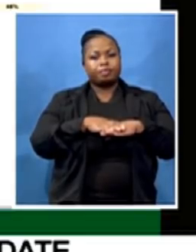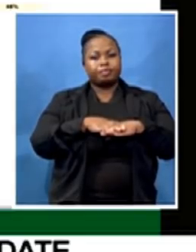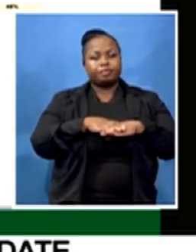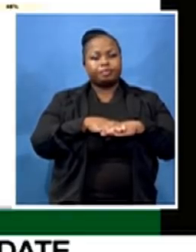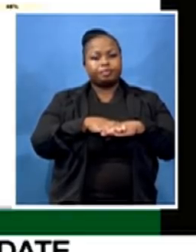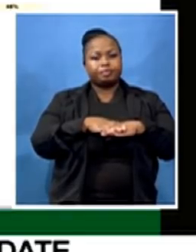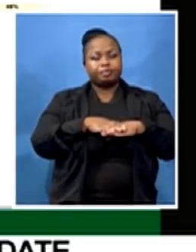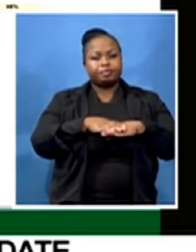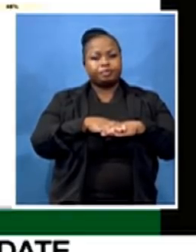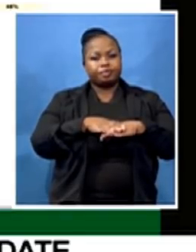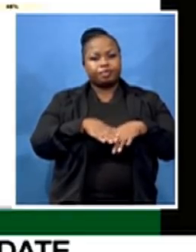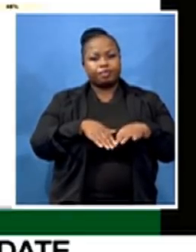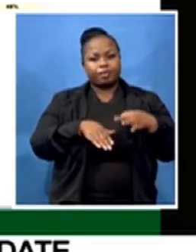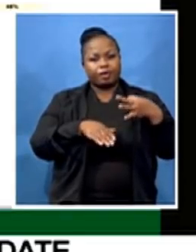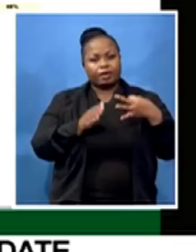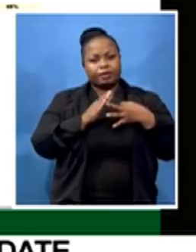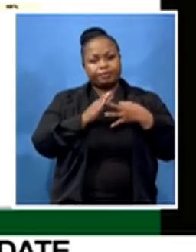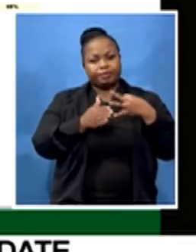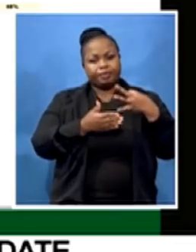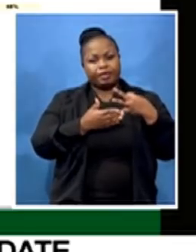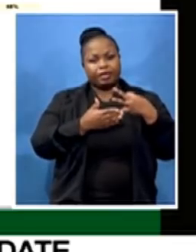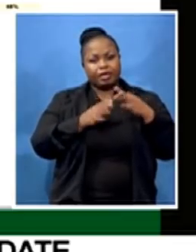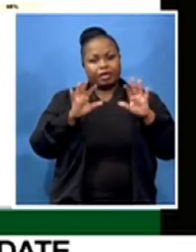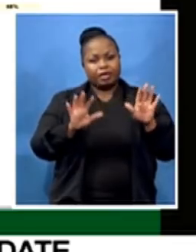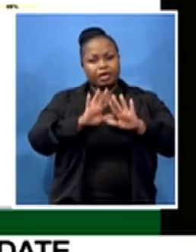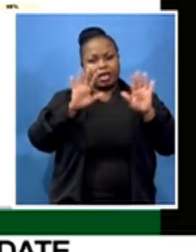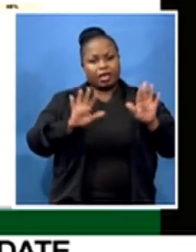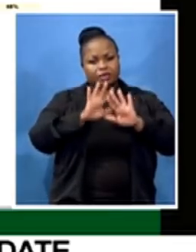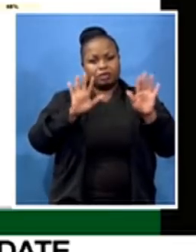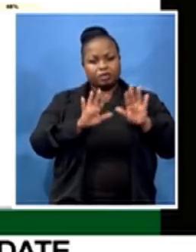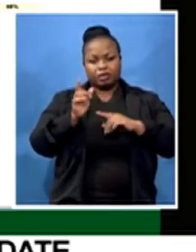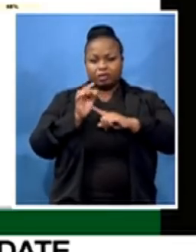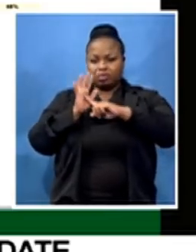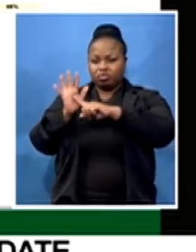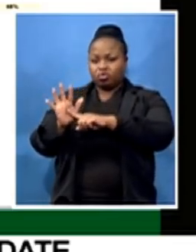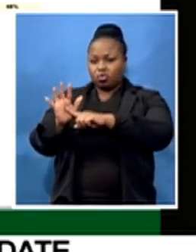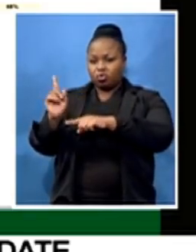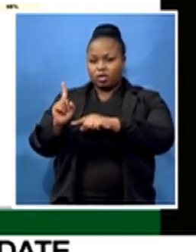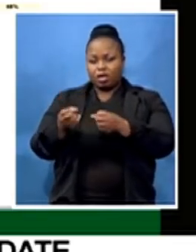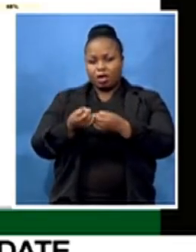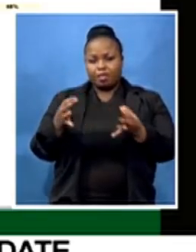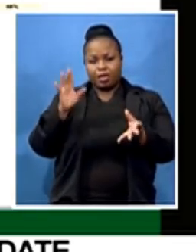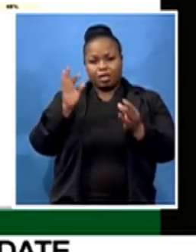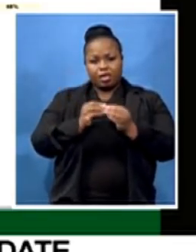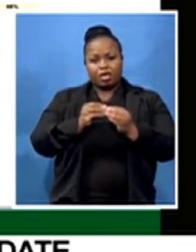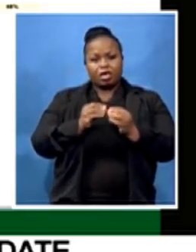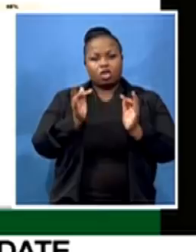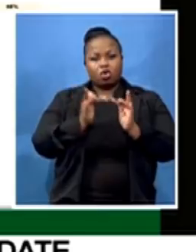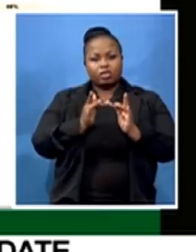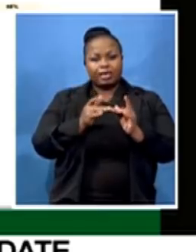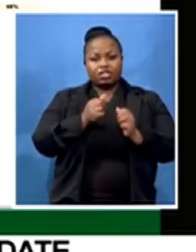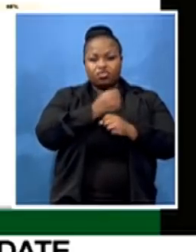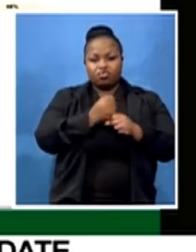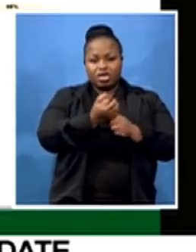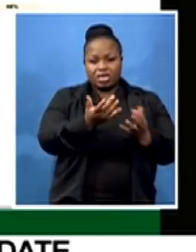three colors indicate the total number of contacts, the green, total number of contacts reached,